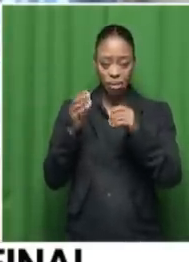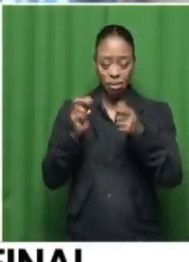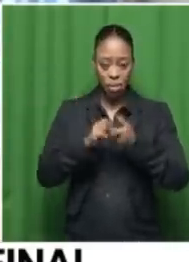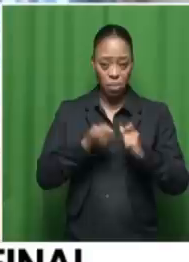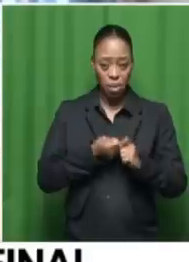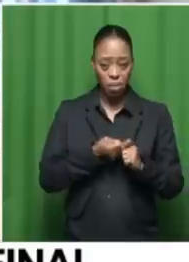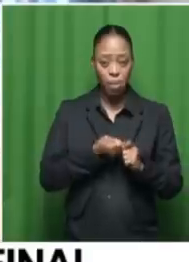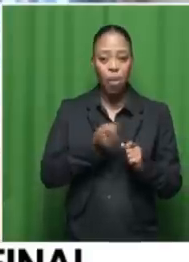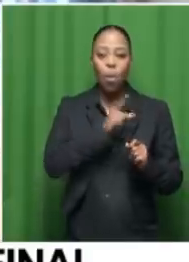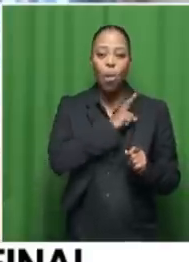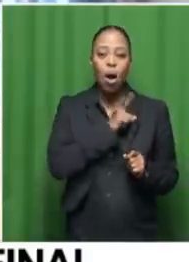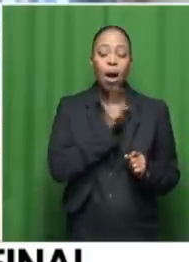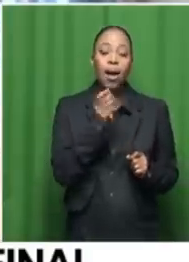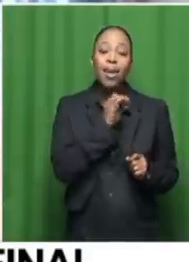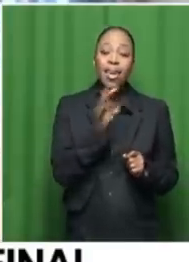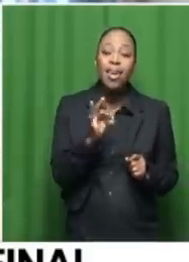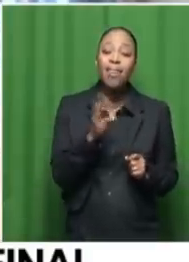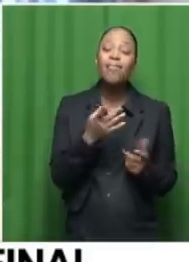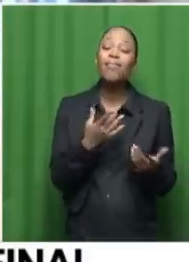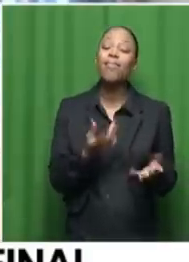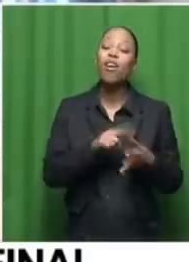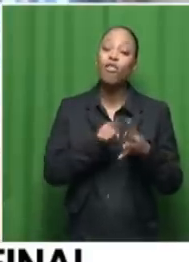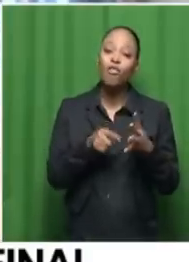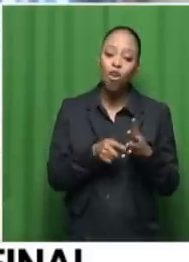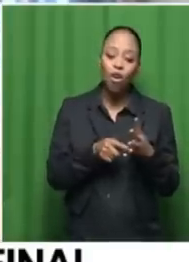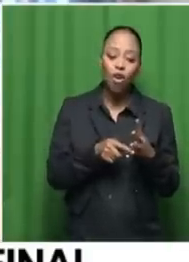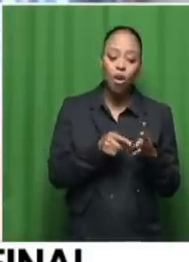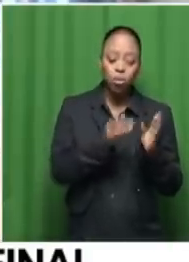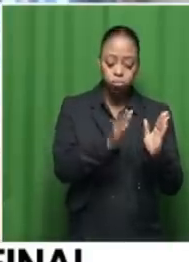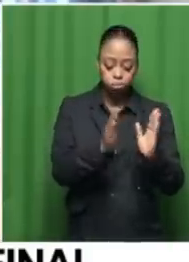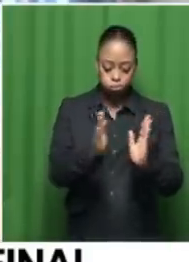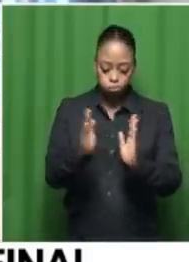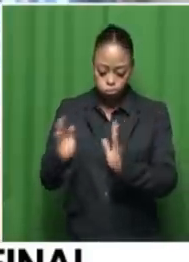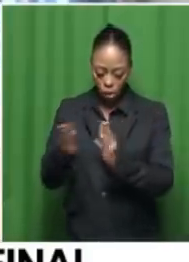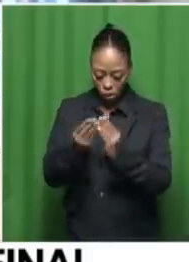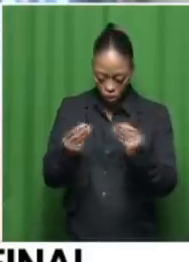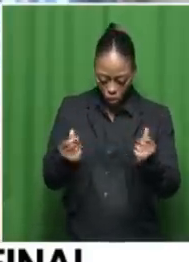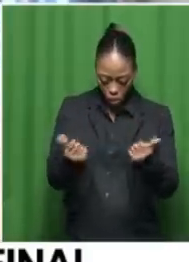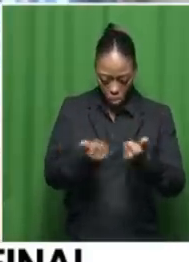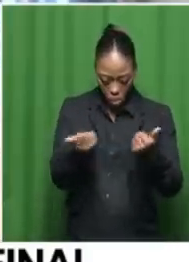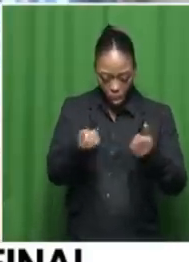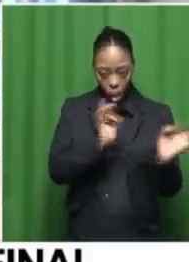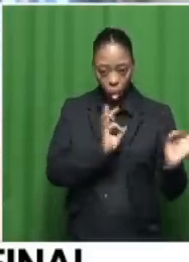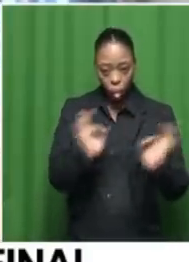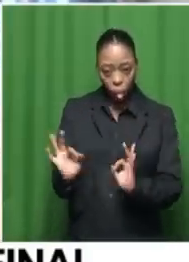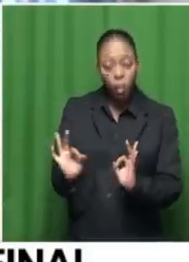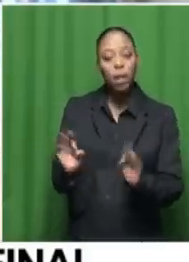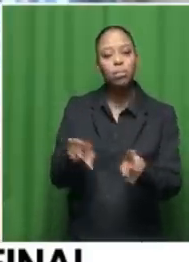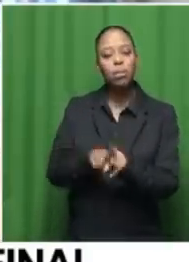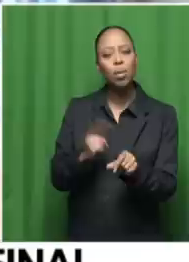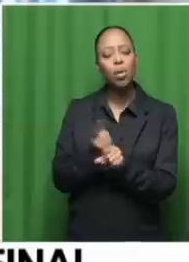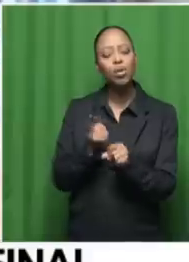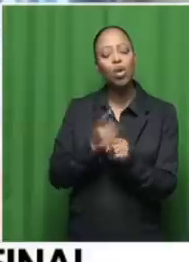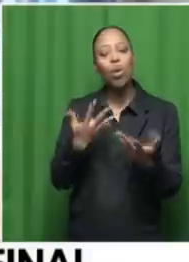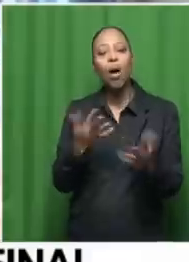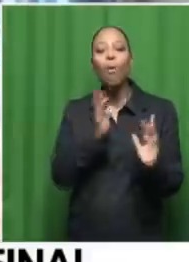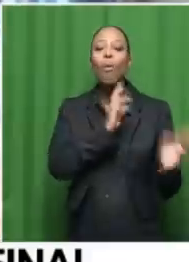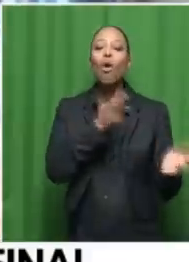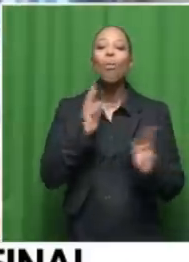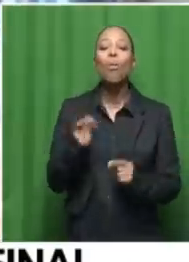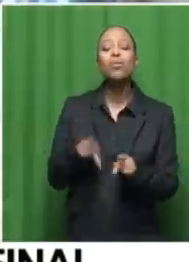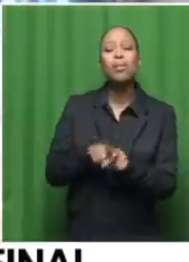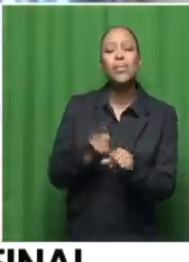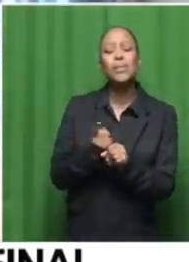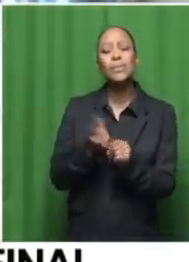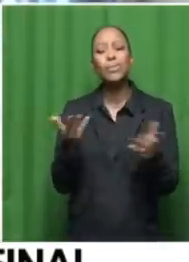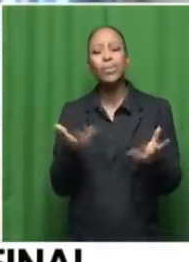If those four areas are dealt with appropriately in the response of